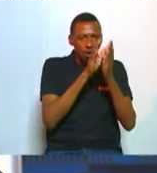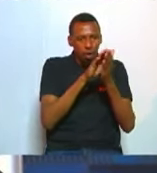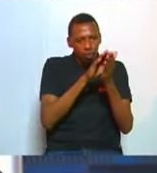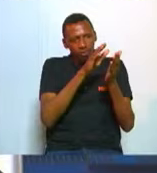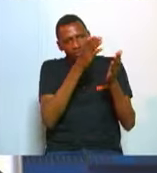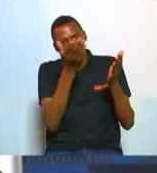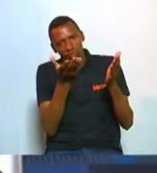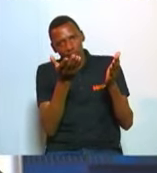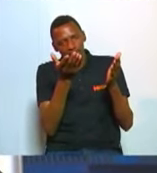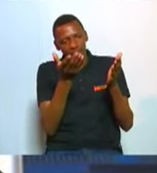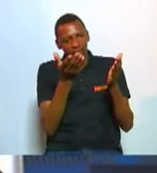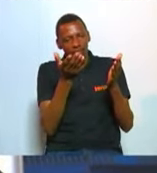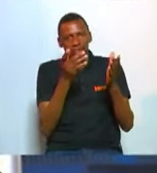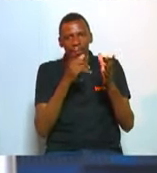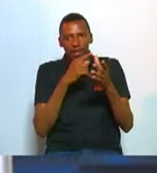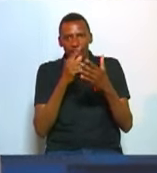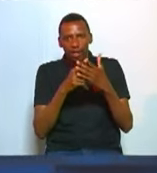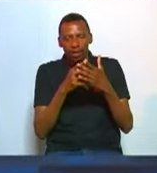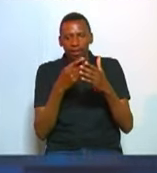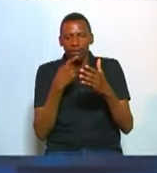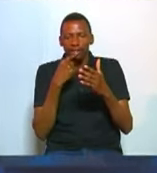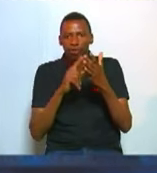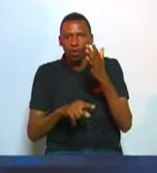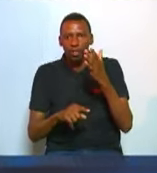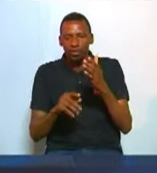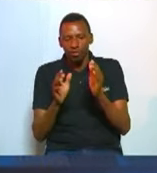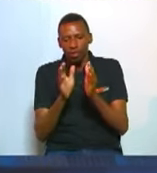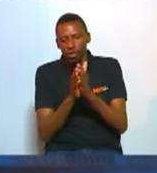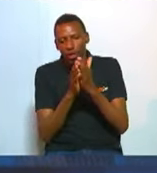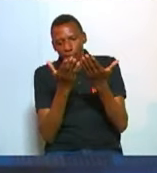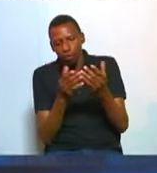then they wrote here the book about women.